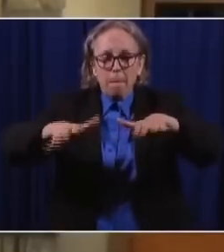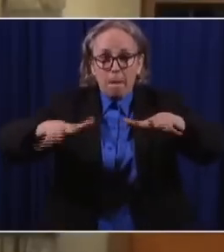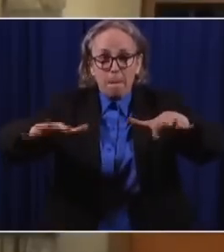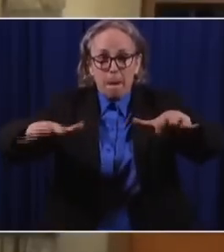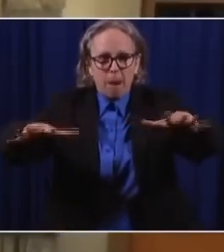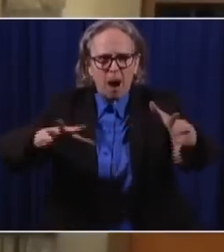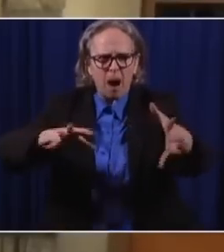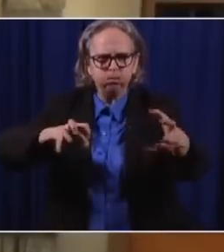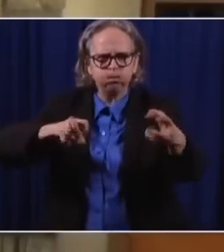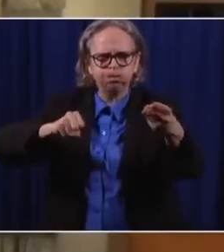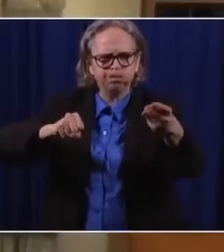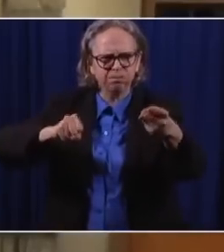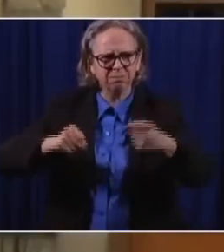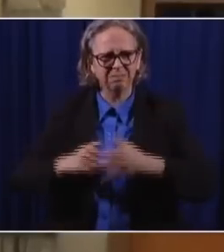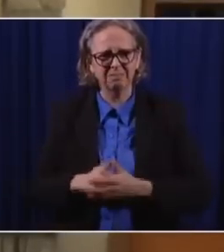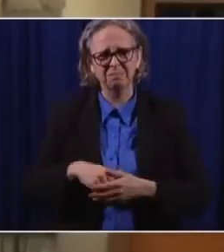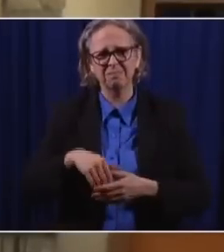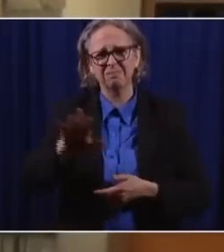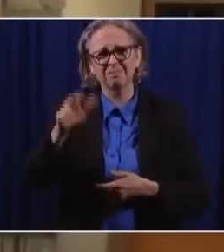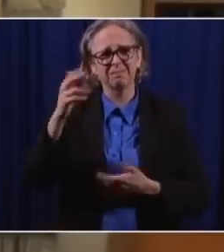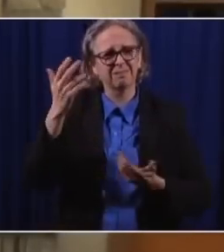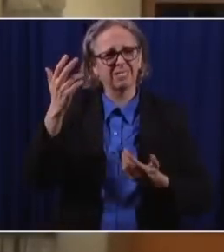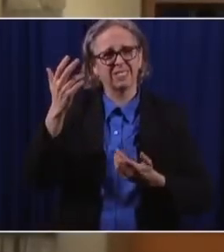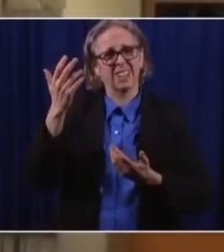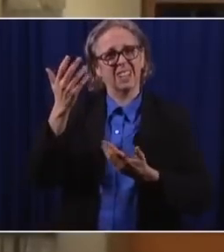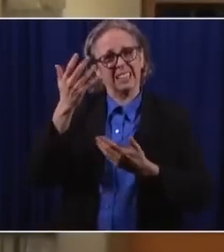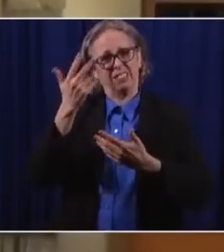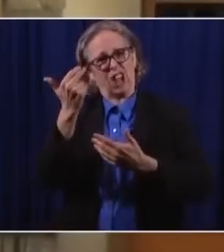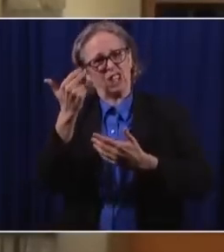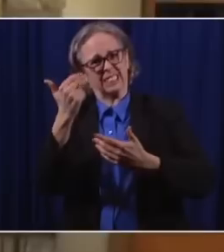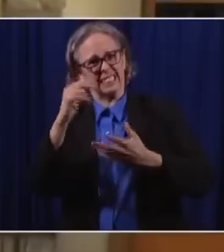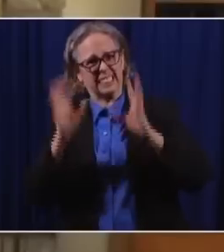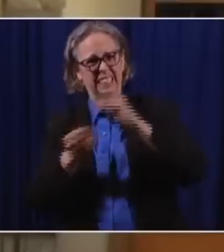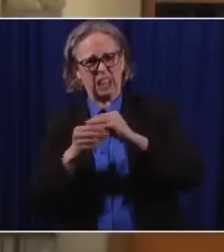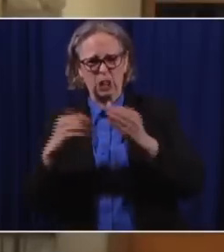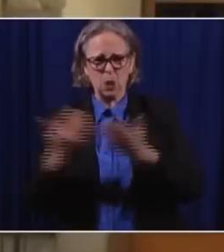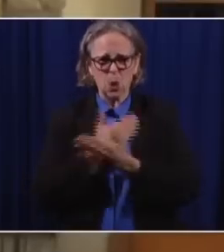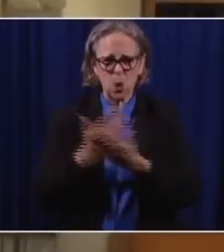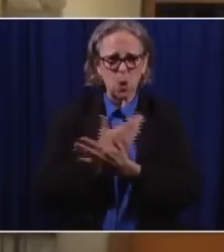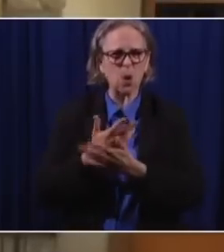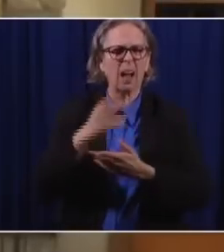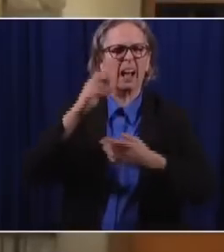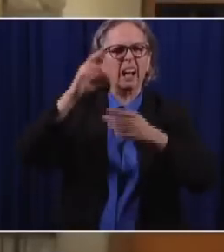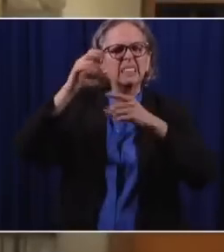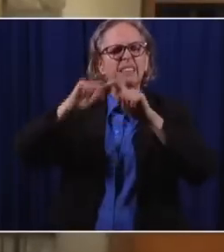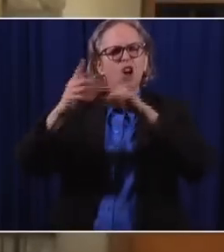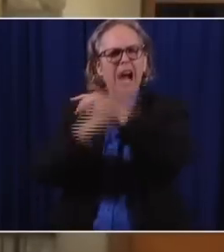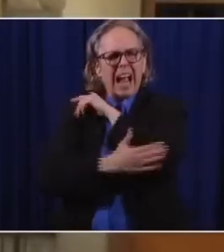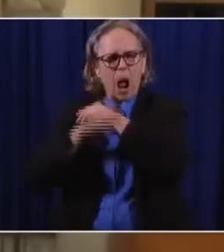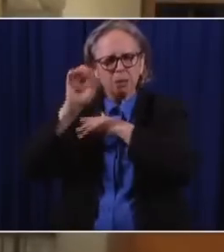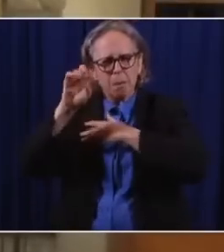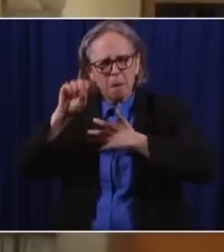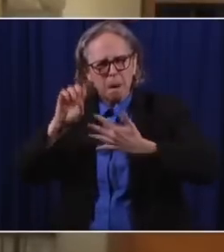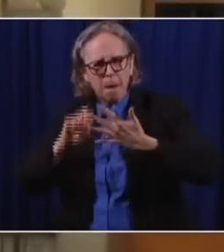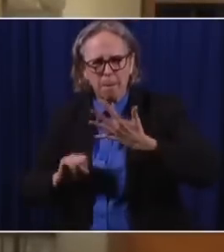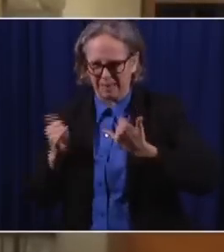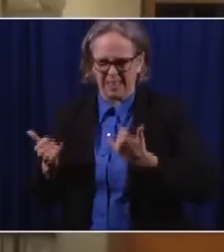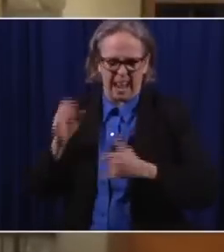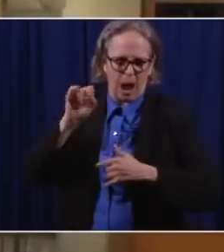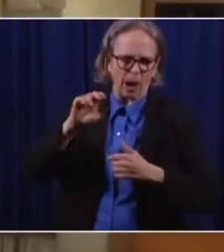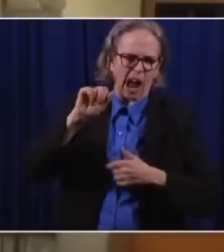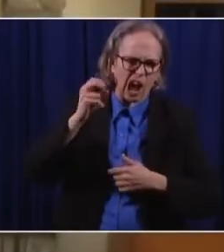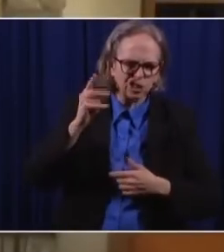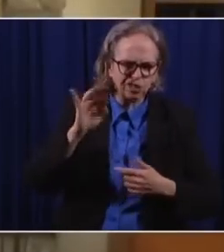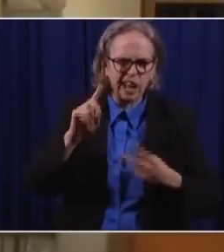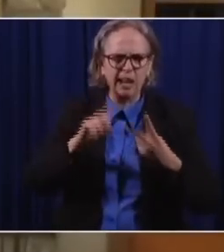counties are Ashland County, Champaign, Clinton, Coshocton, Fairfield, Henry, Holmes,